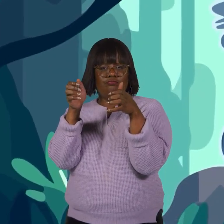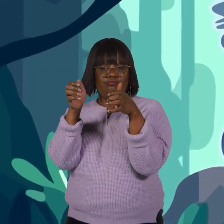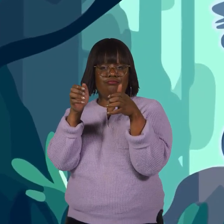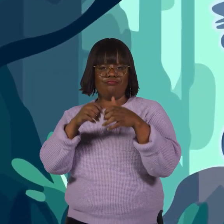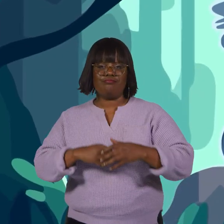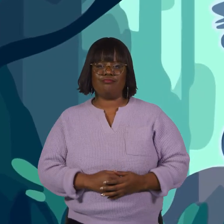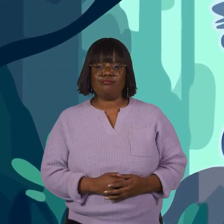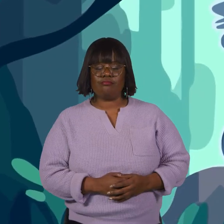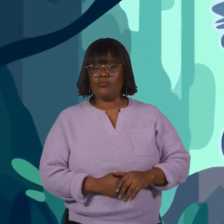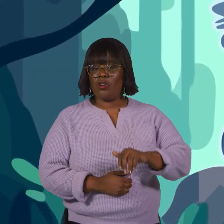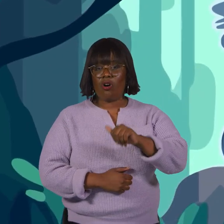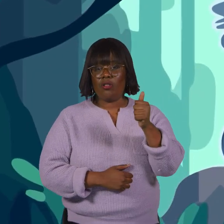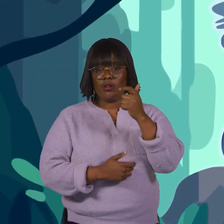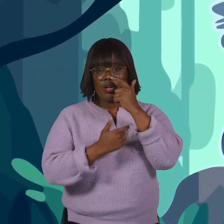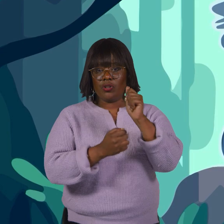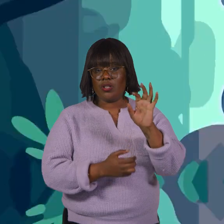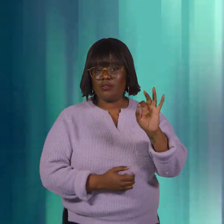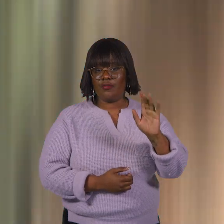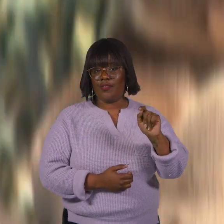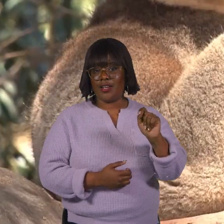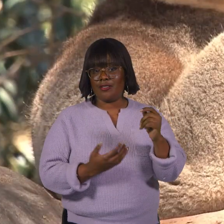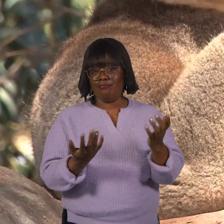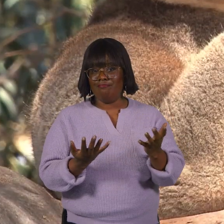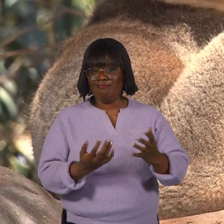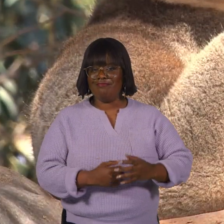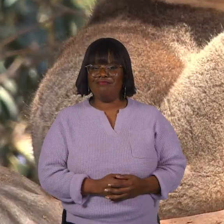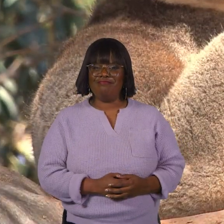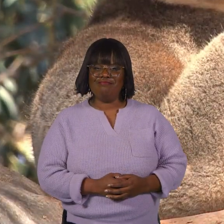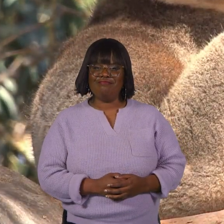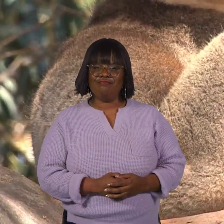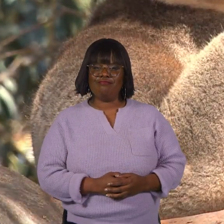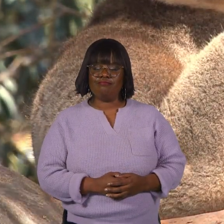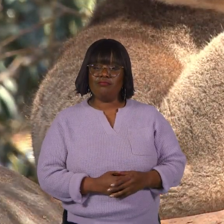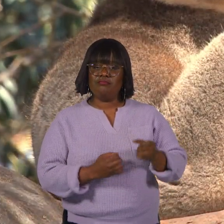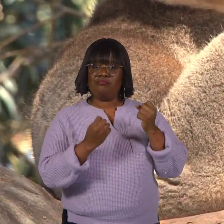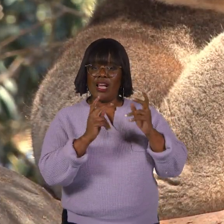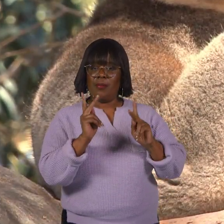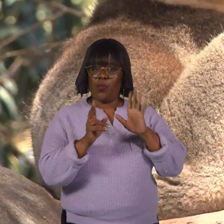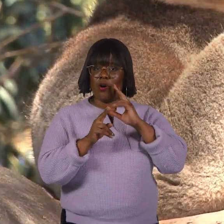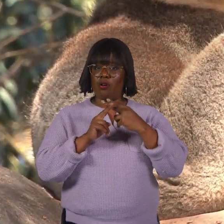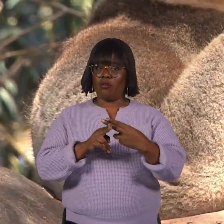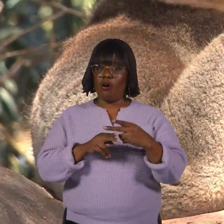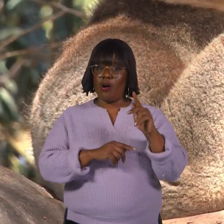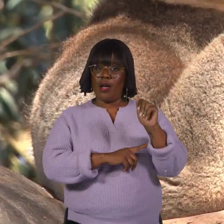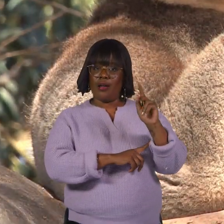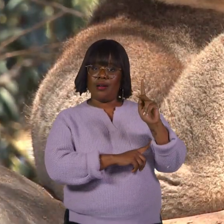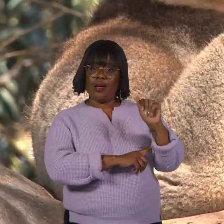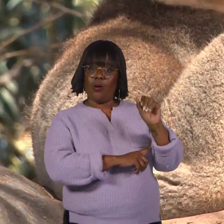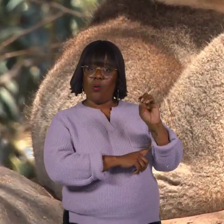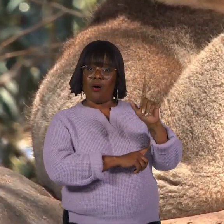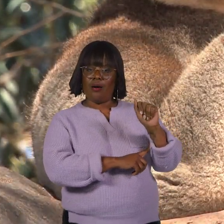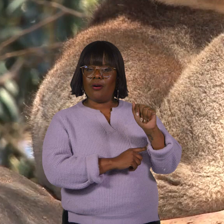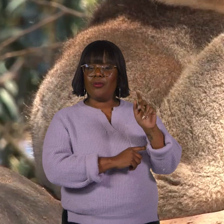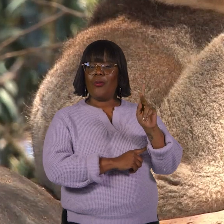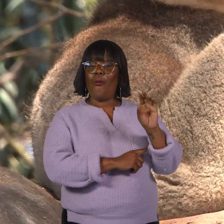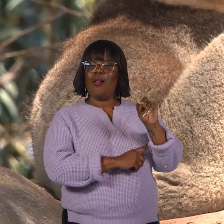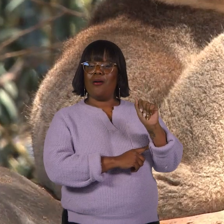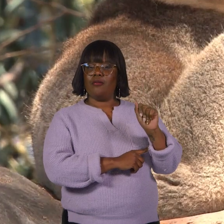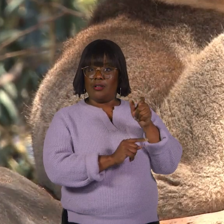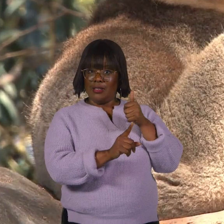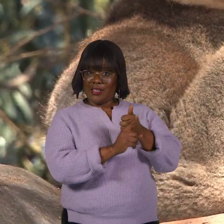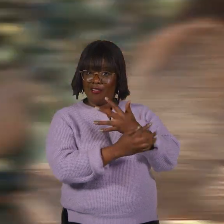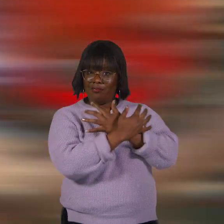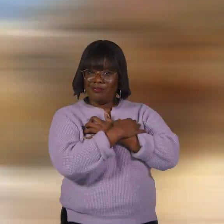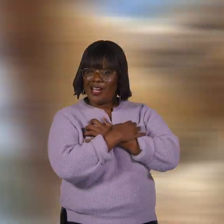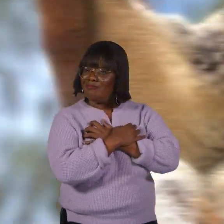Other interesting facts Many people often call koalas koala bears. But koalas are not